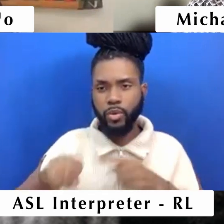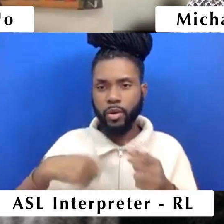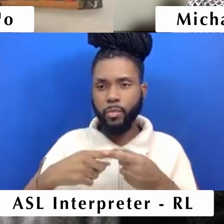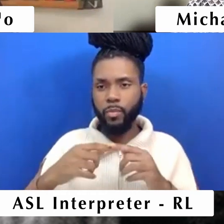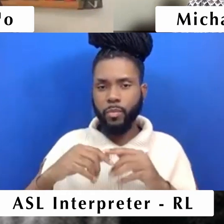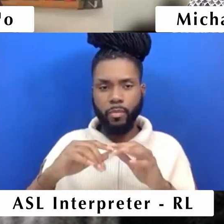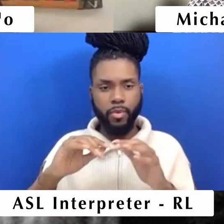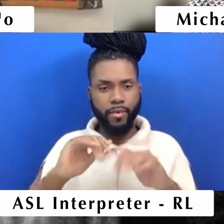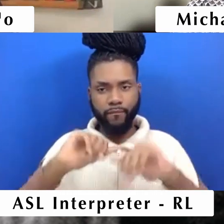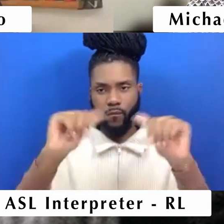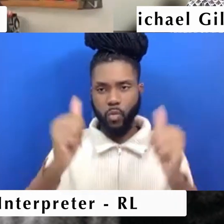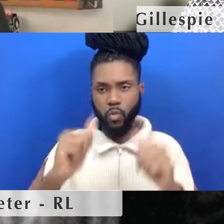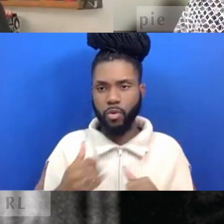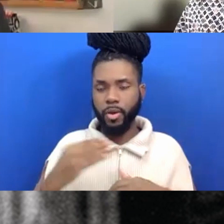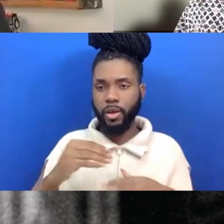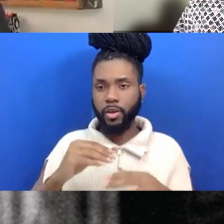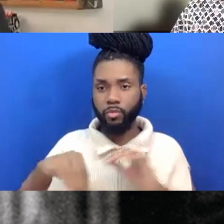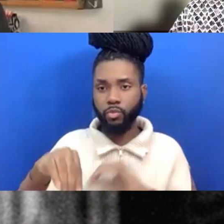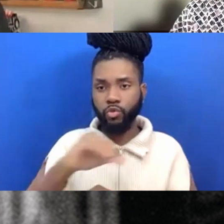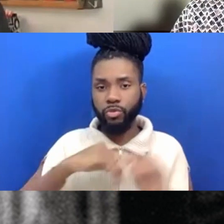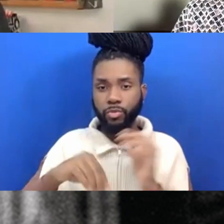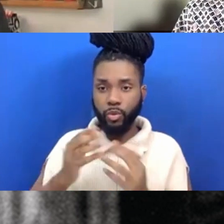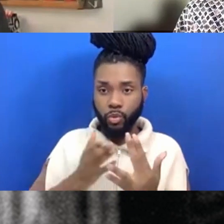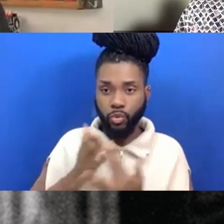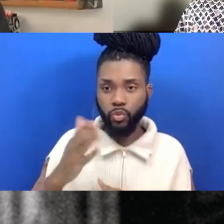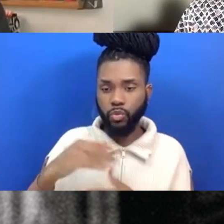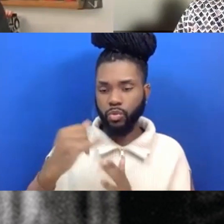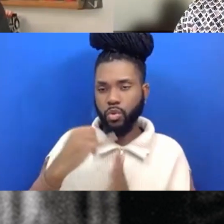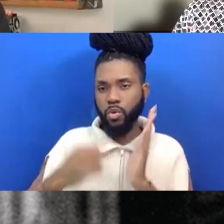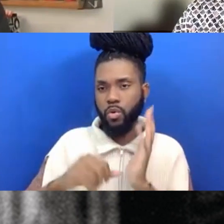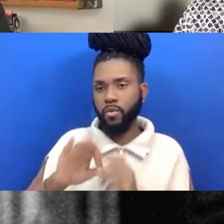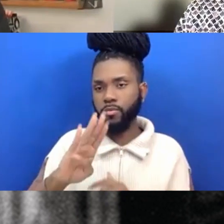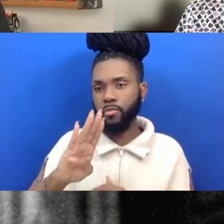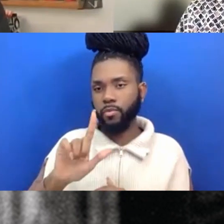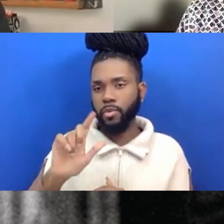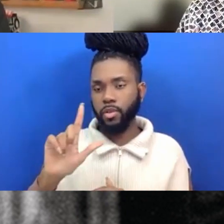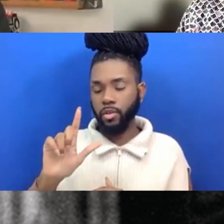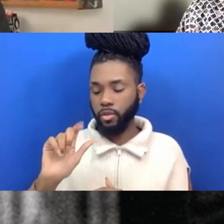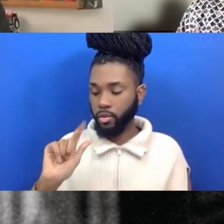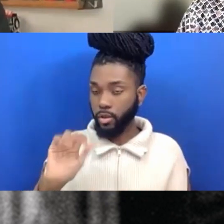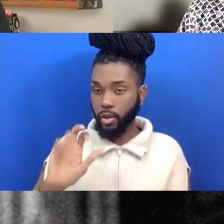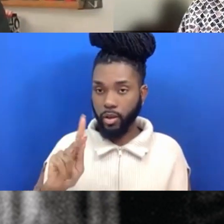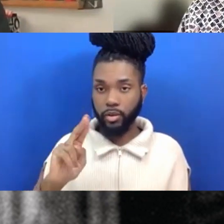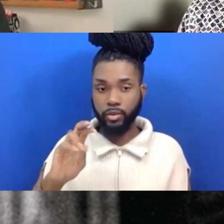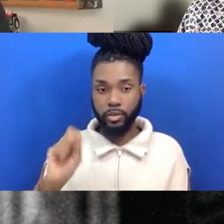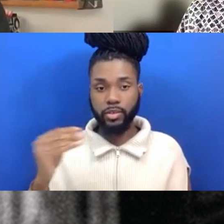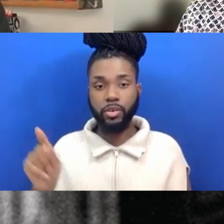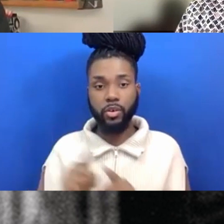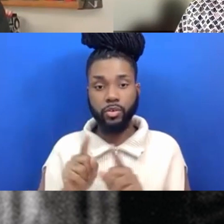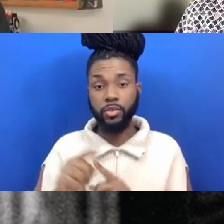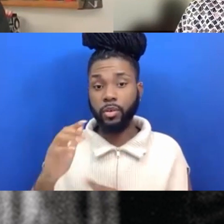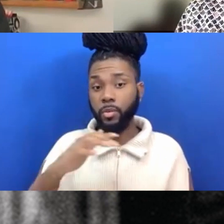and movement with and through the art of Blackness, as well as Black precarity and the intimacies